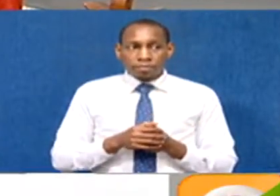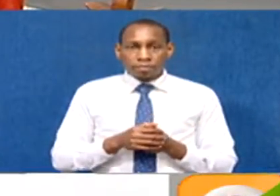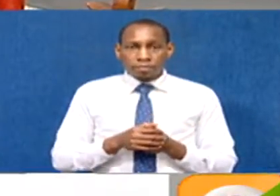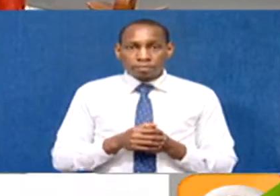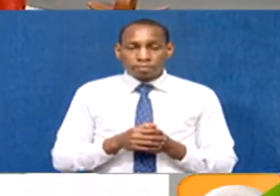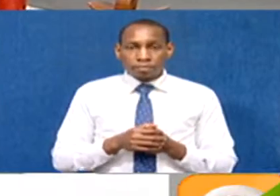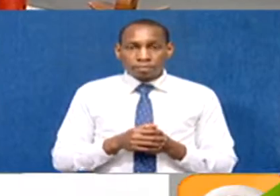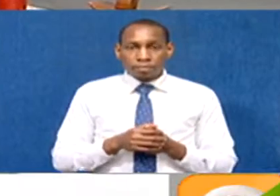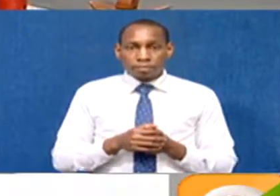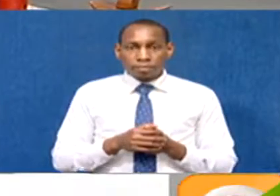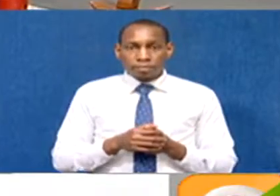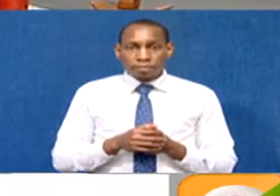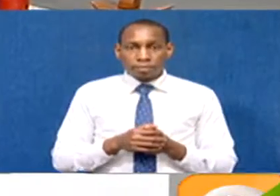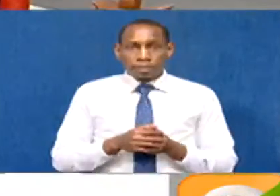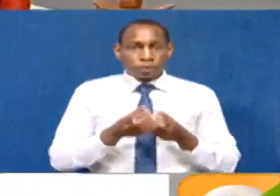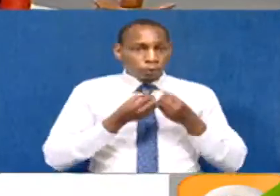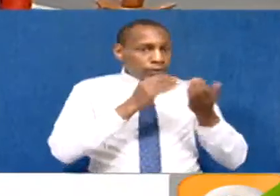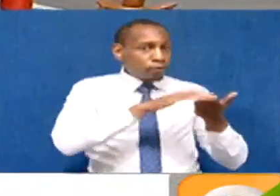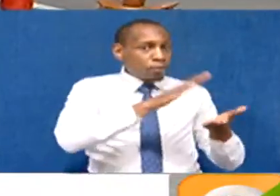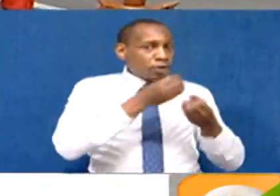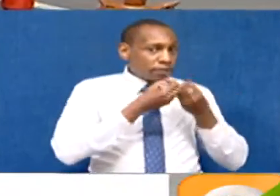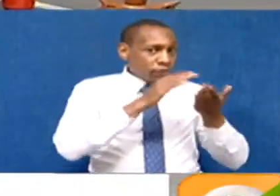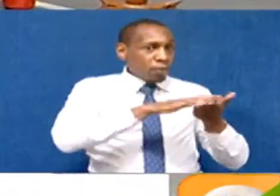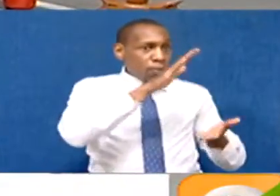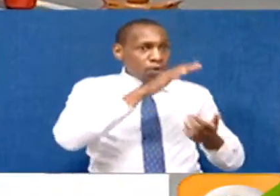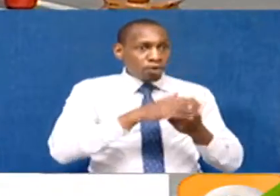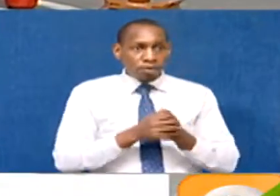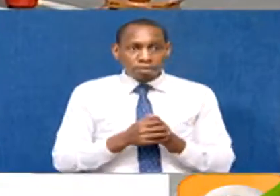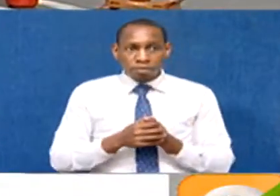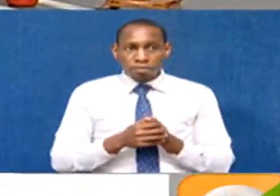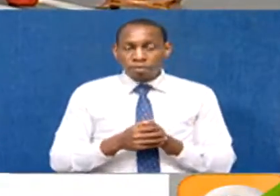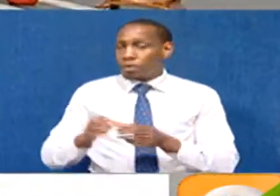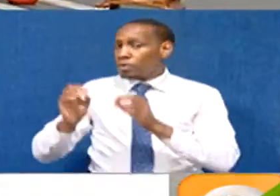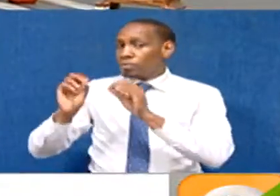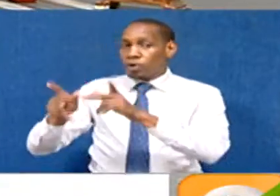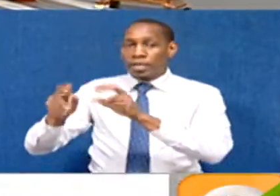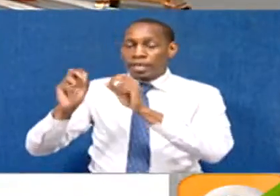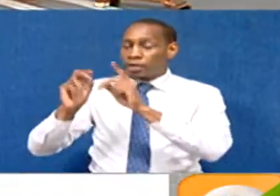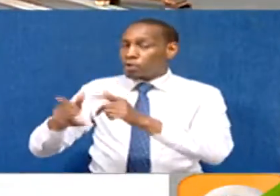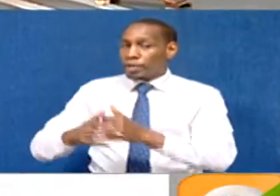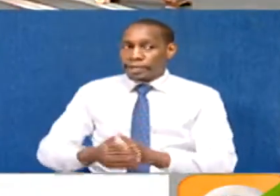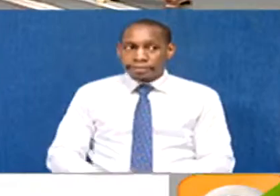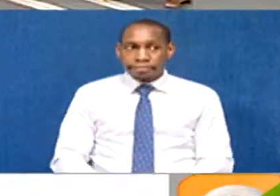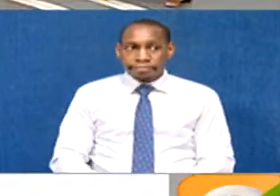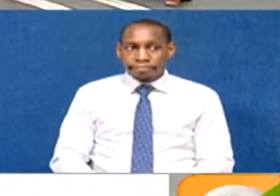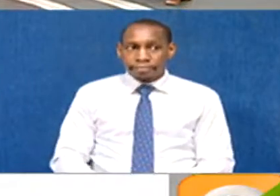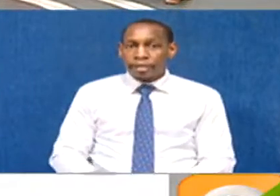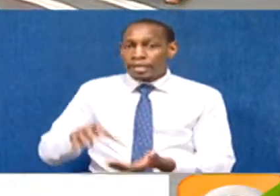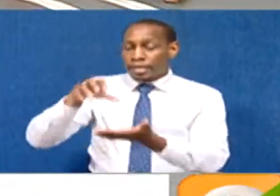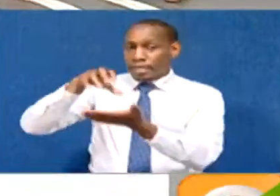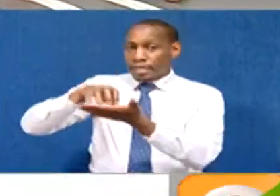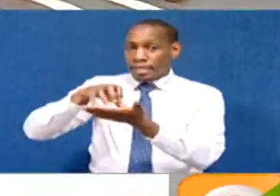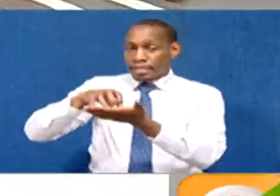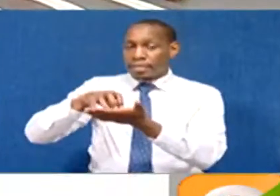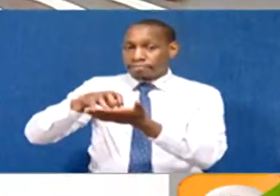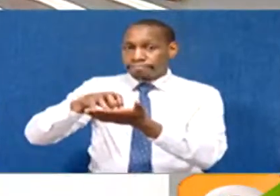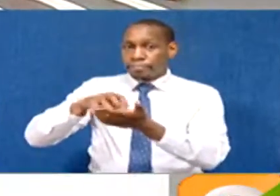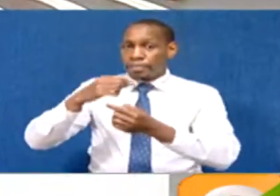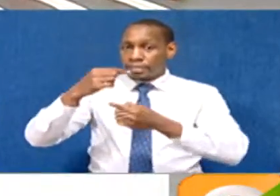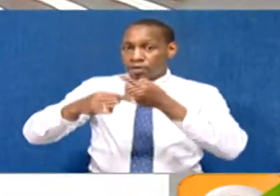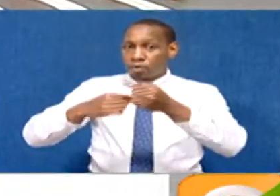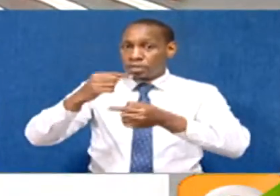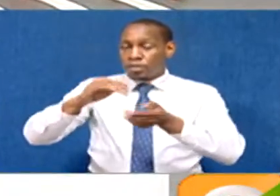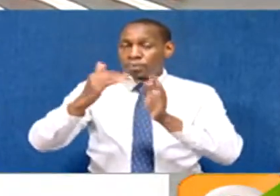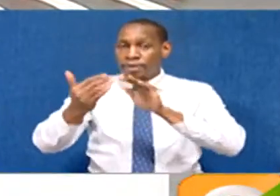how far have they gone? He should give more. How far have they gone? Okay. Wanga, those cases are still in